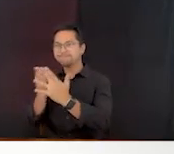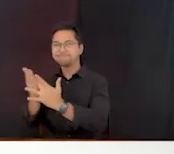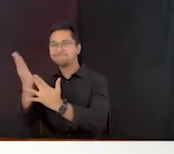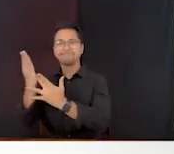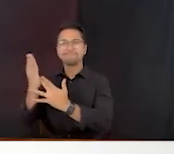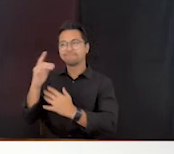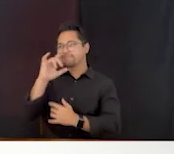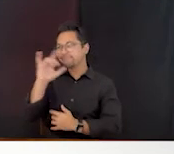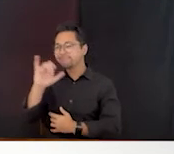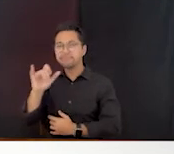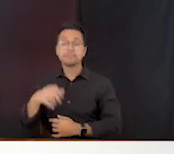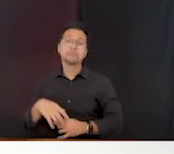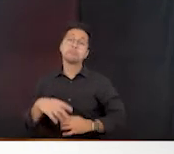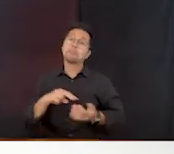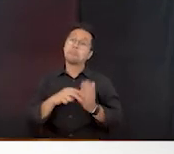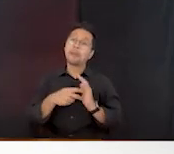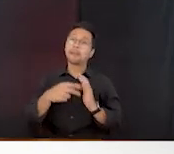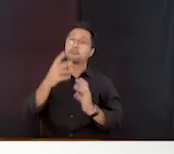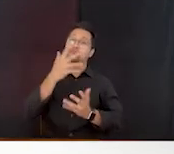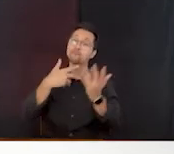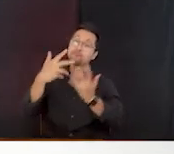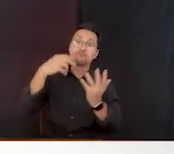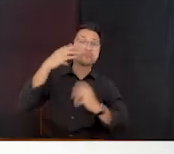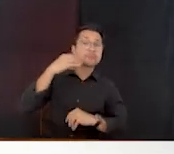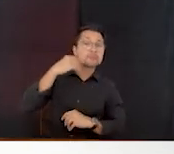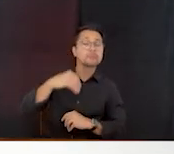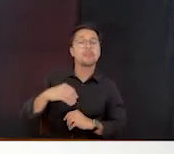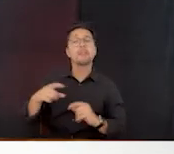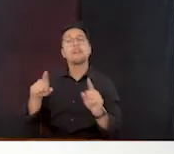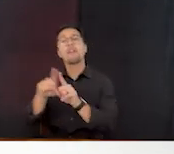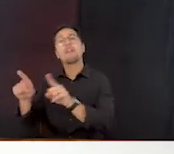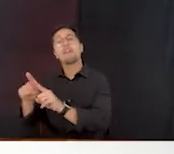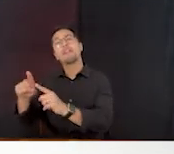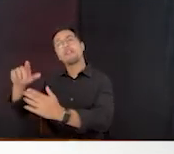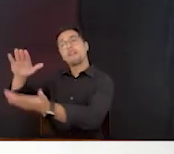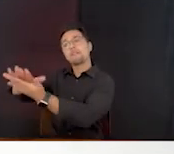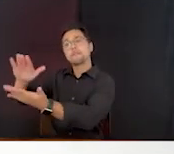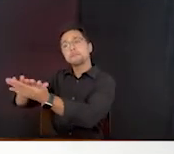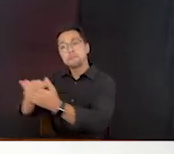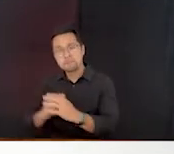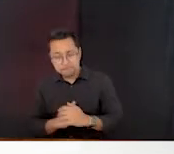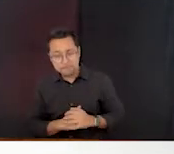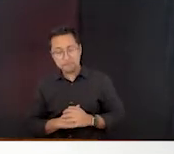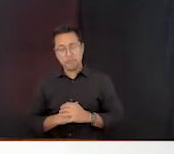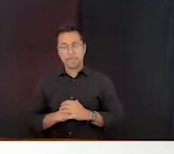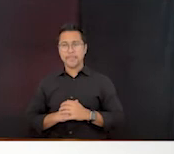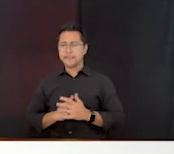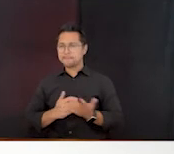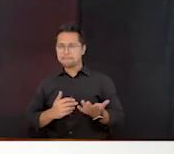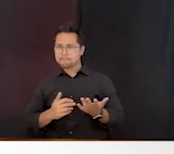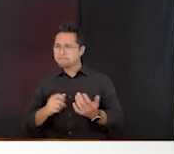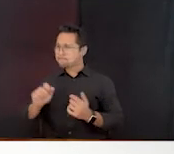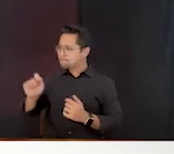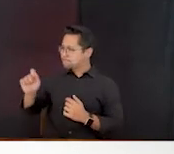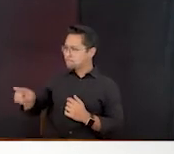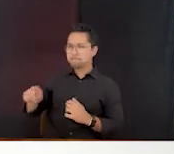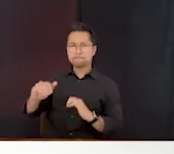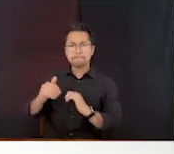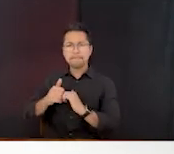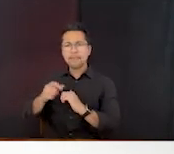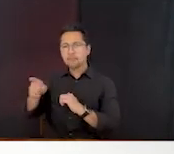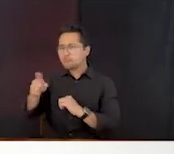in terms of social experiences as well as academic. So how did you